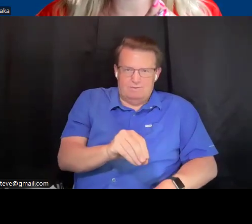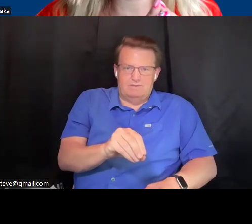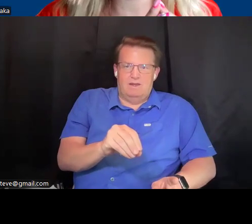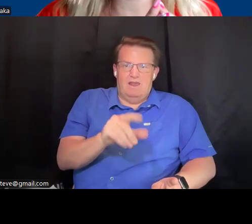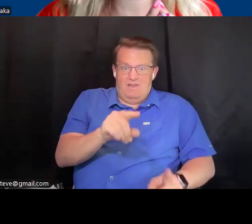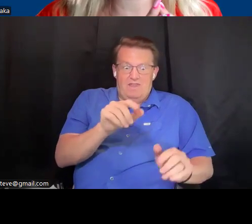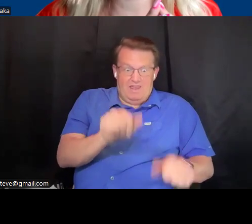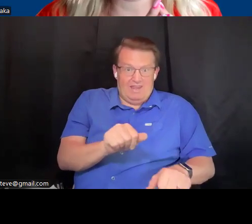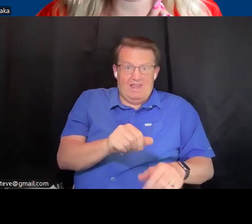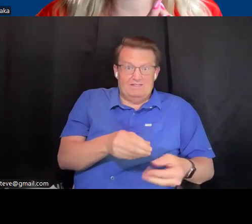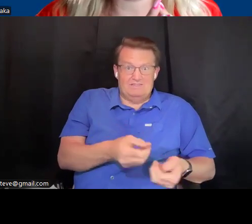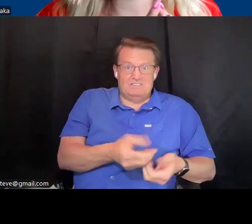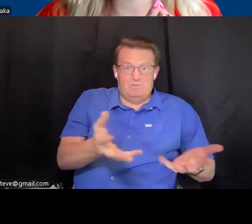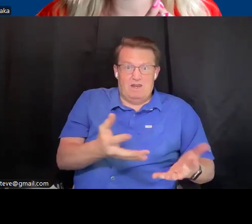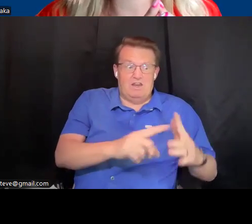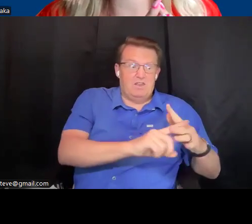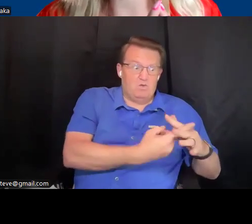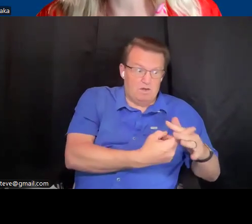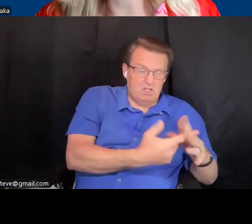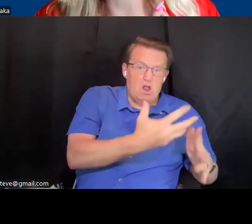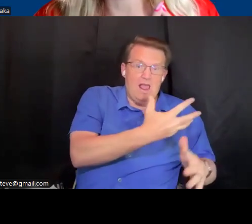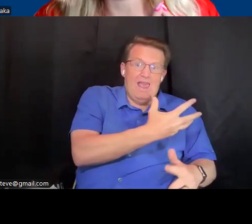original allocation and carryover.